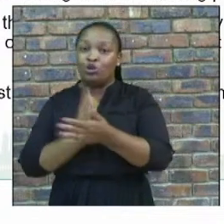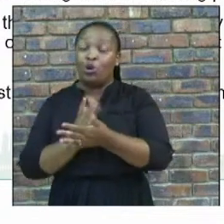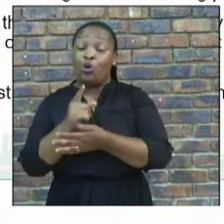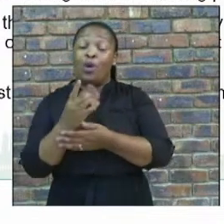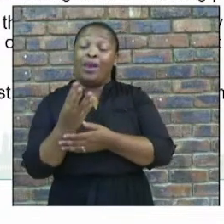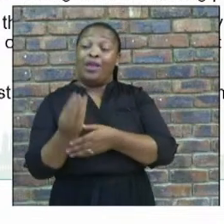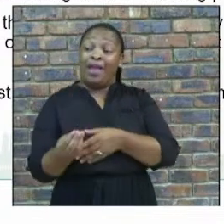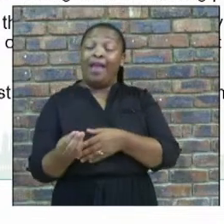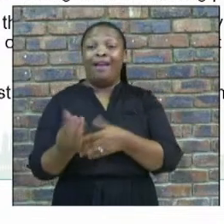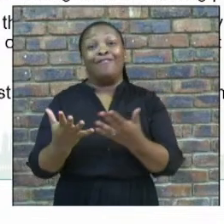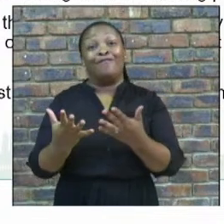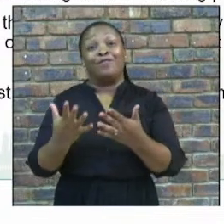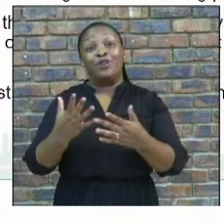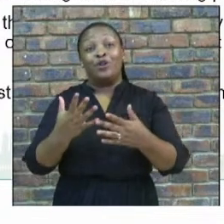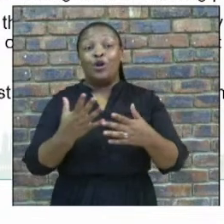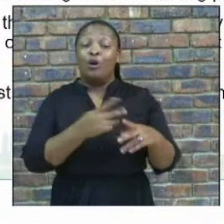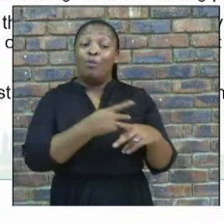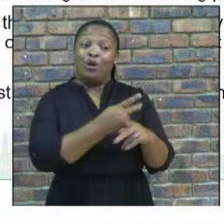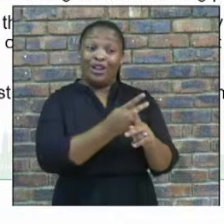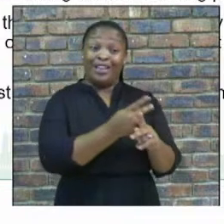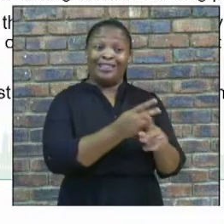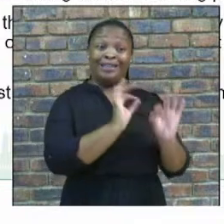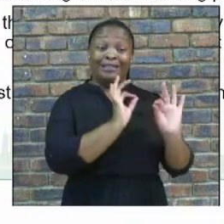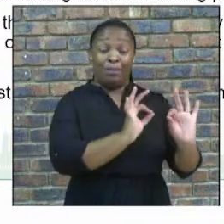your production is going to be